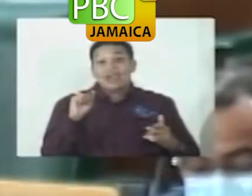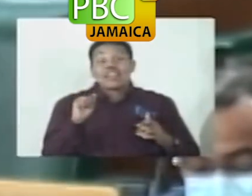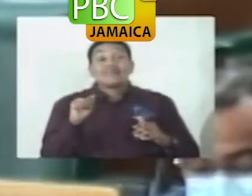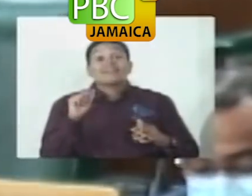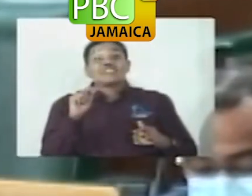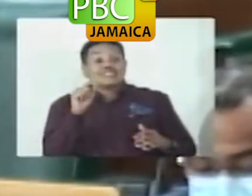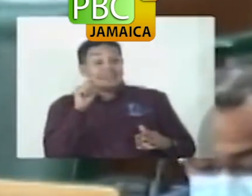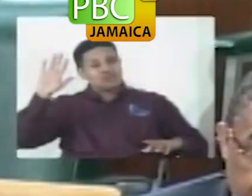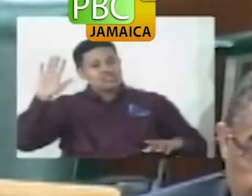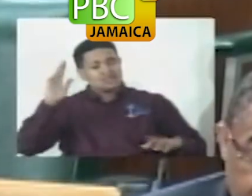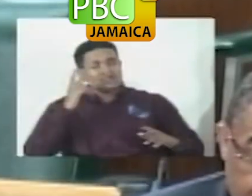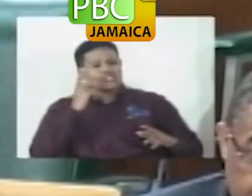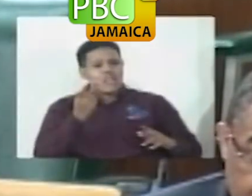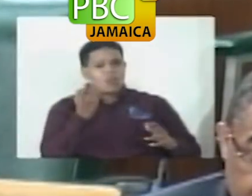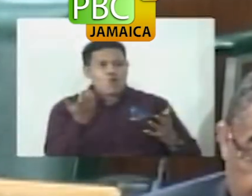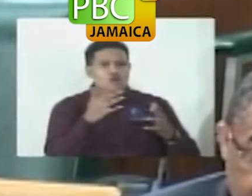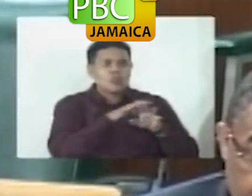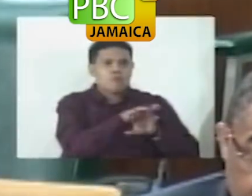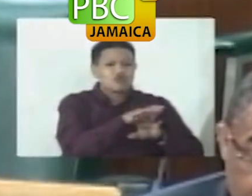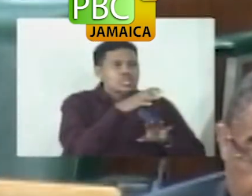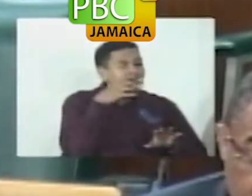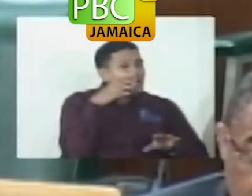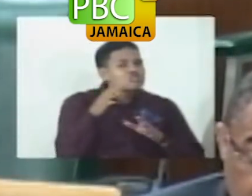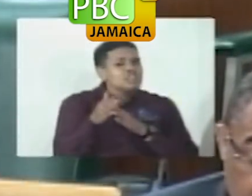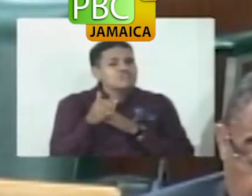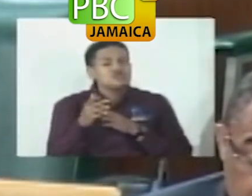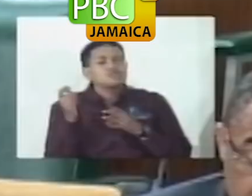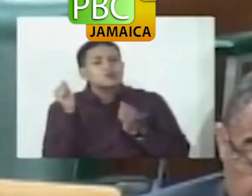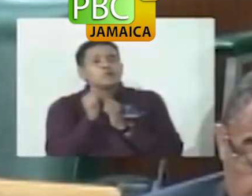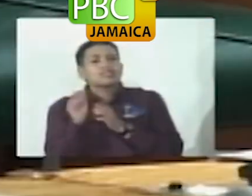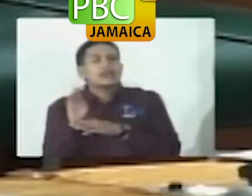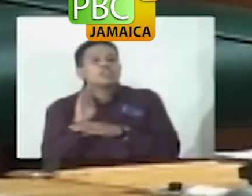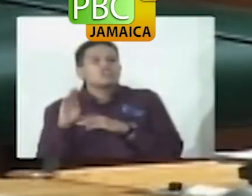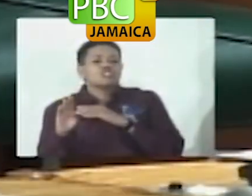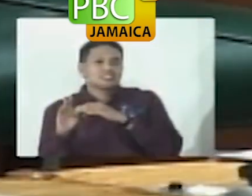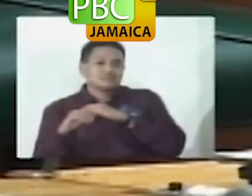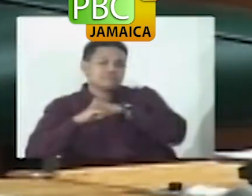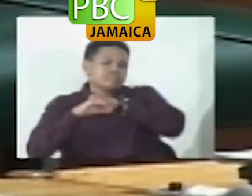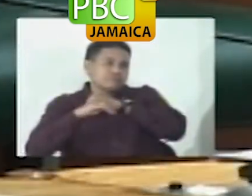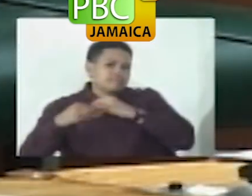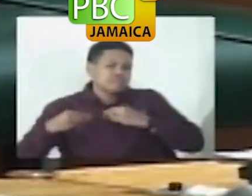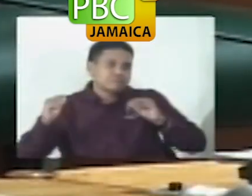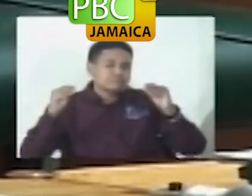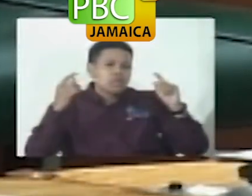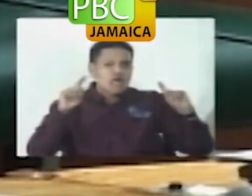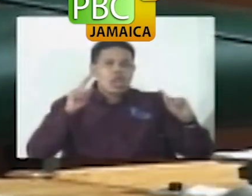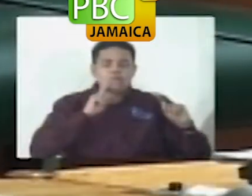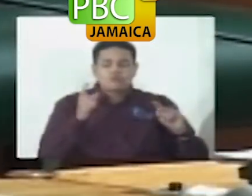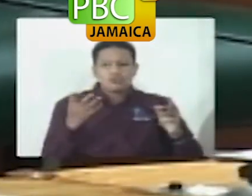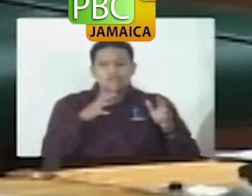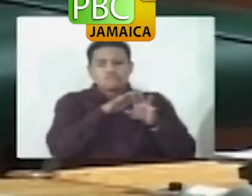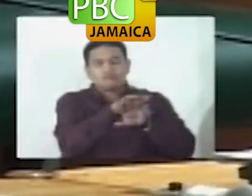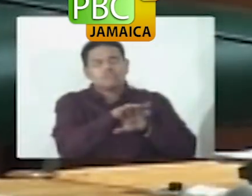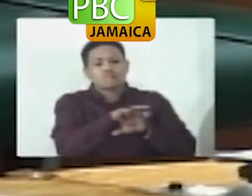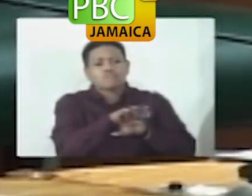export authorizations. Minister Shaw was responding to complaints of a sluggish bureaucratic process in establishing a